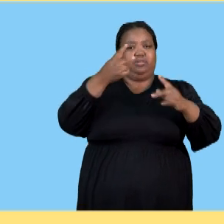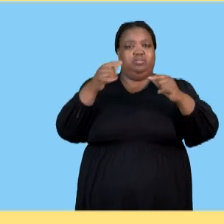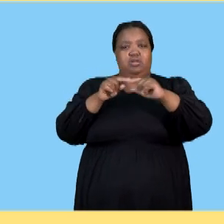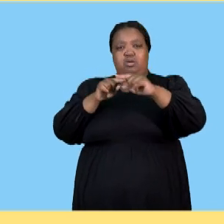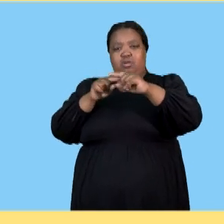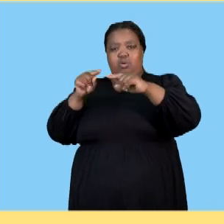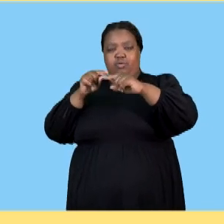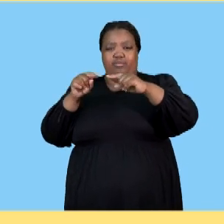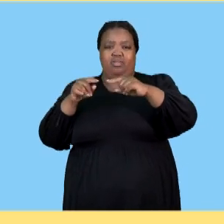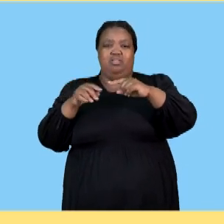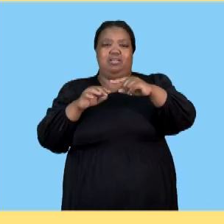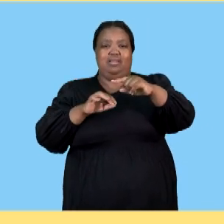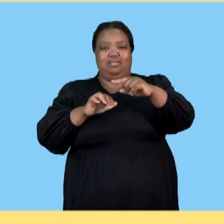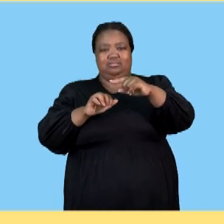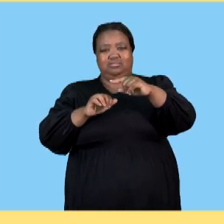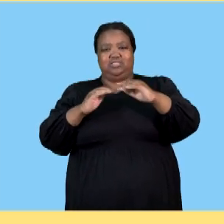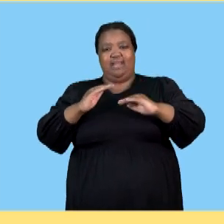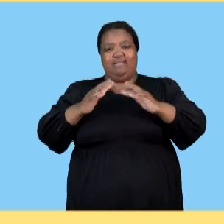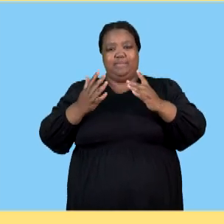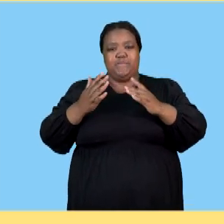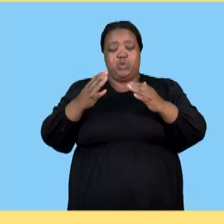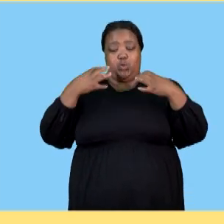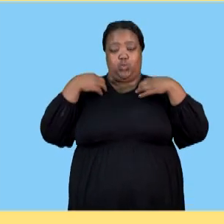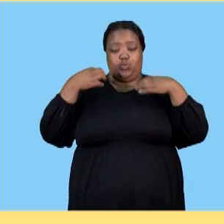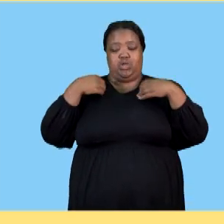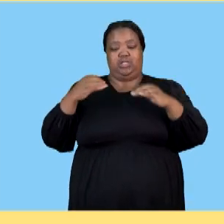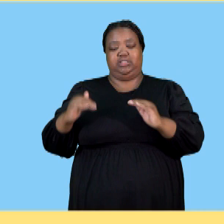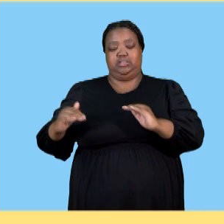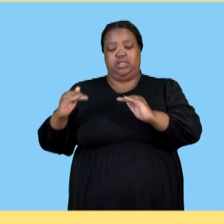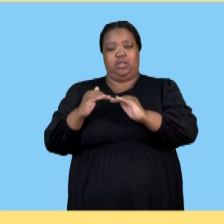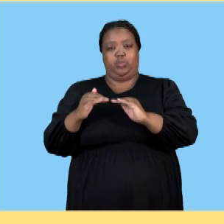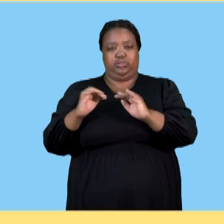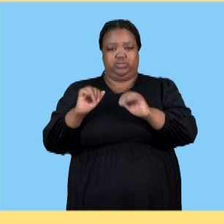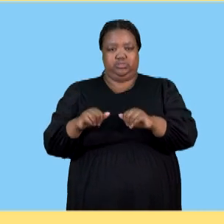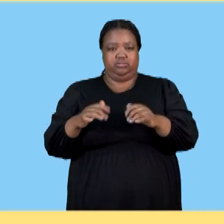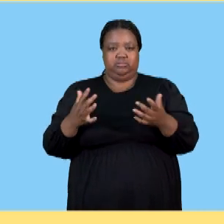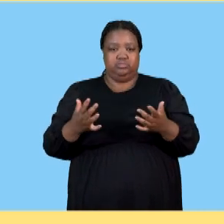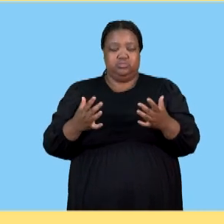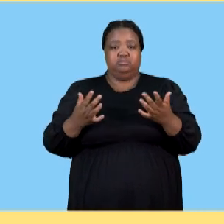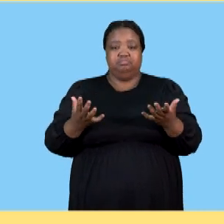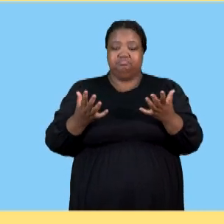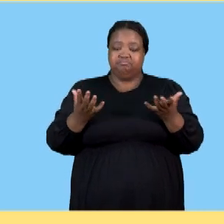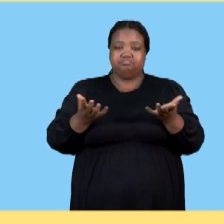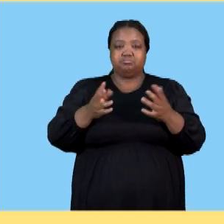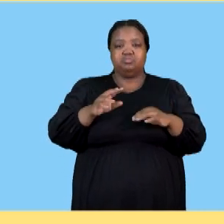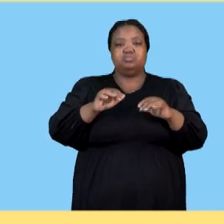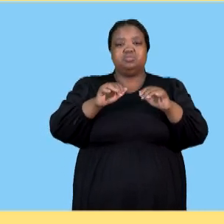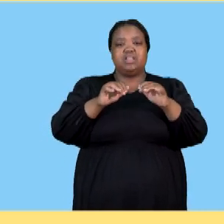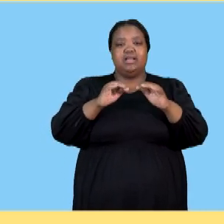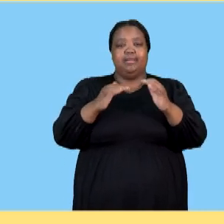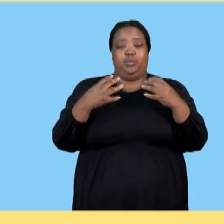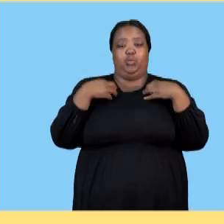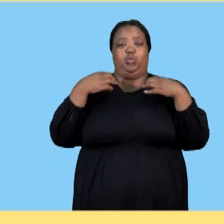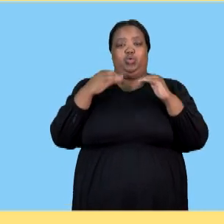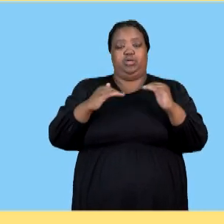average owner's equity. Very important. You're going to see how we calculate the average owner's equity, and then we